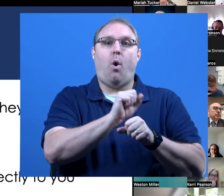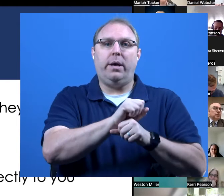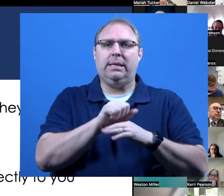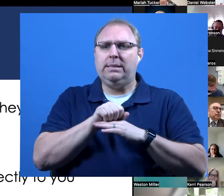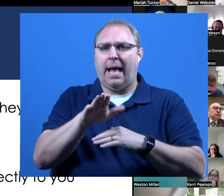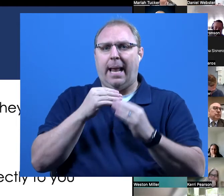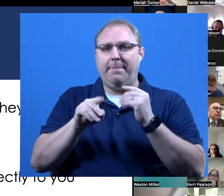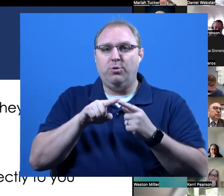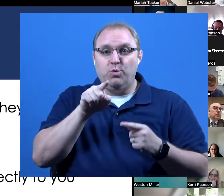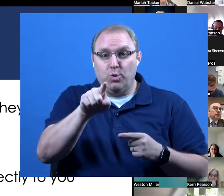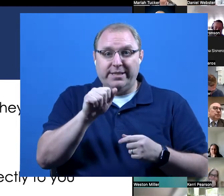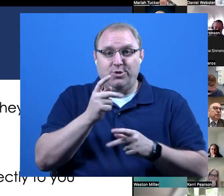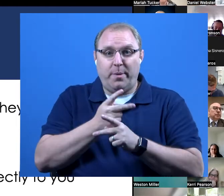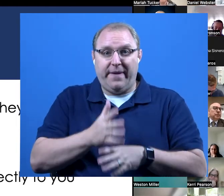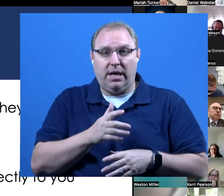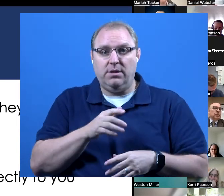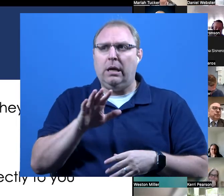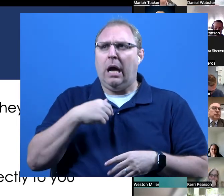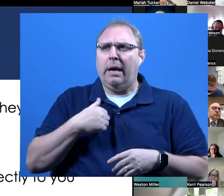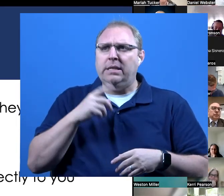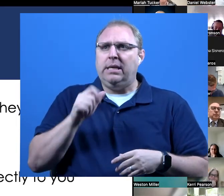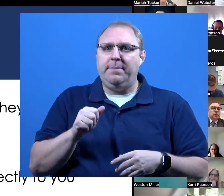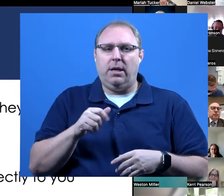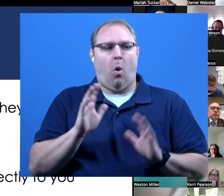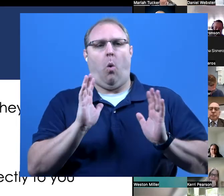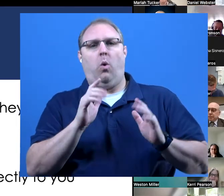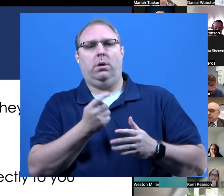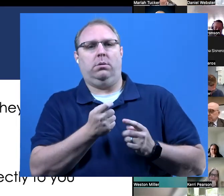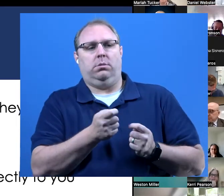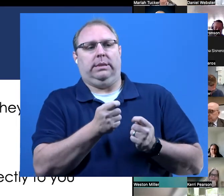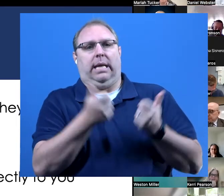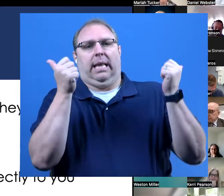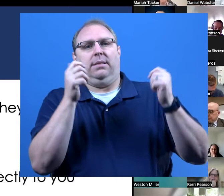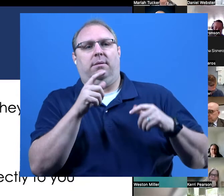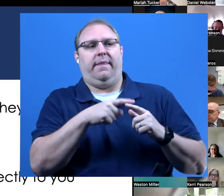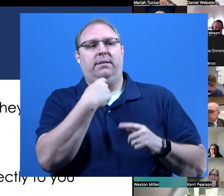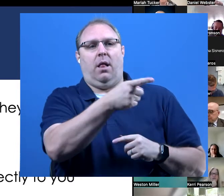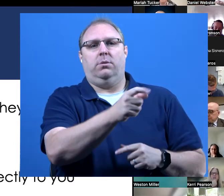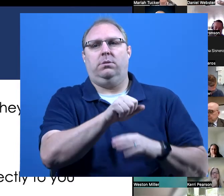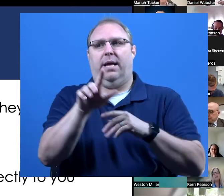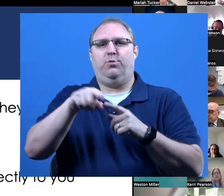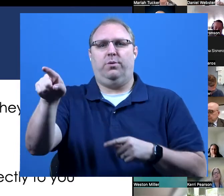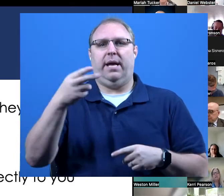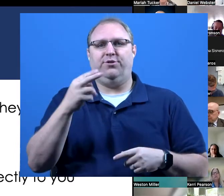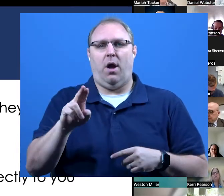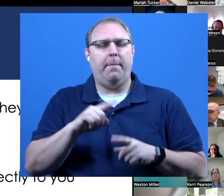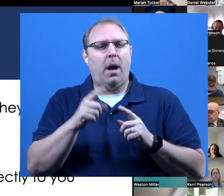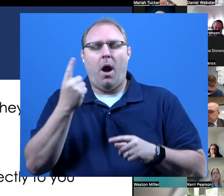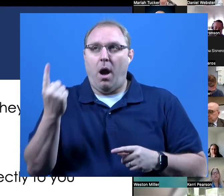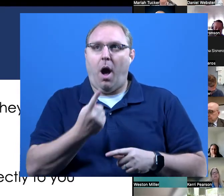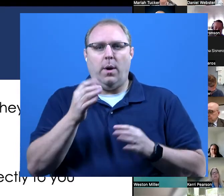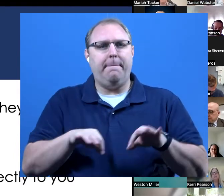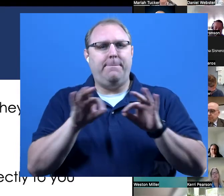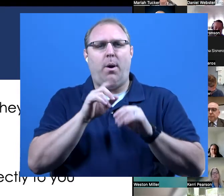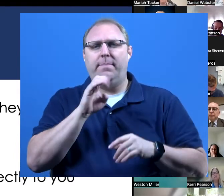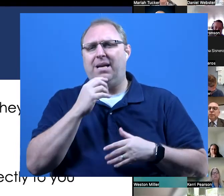Nate mentioned that in his introduction. We want to make sure that we have a lot of empathy and kindness, and make sure that we're doing what